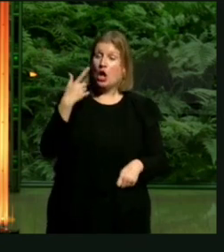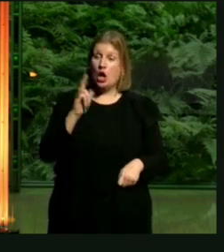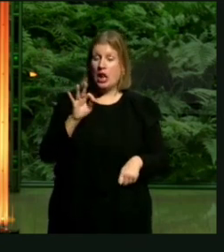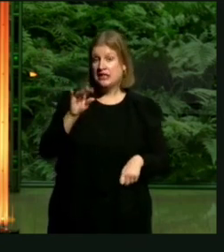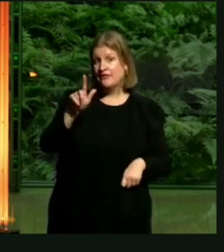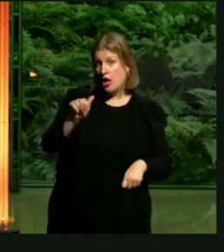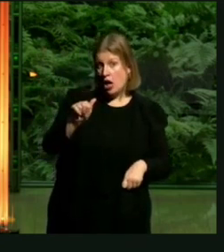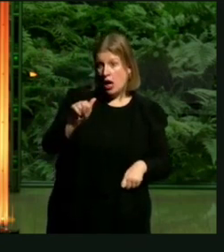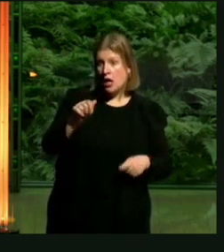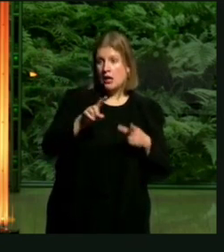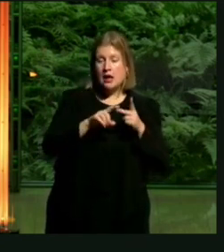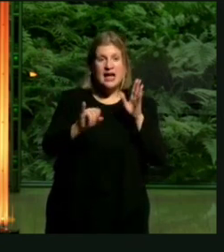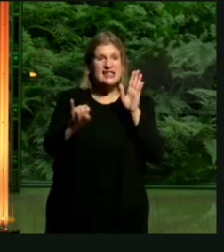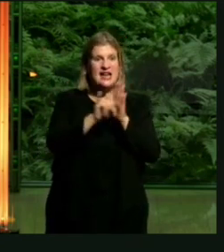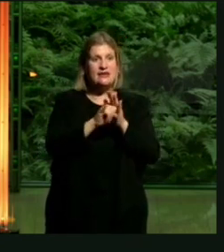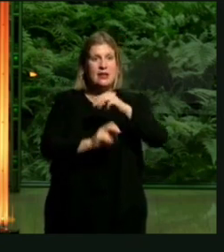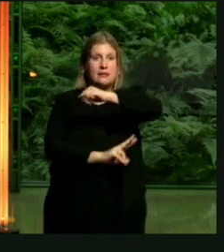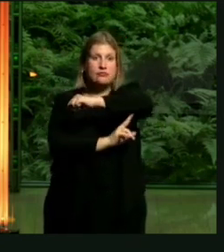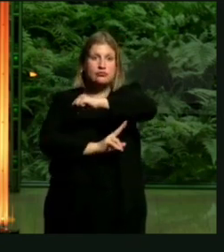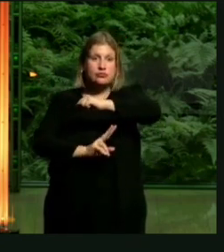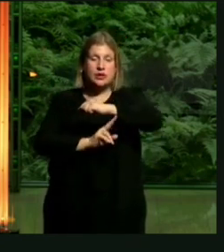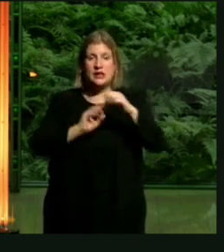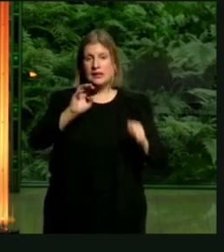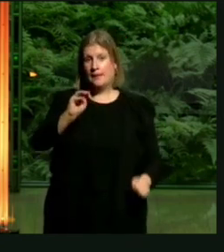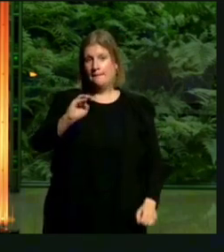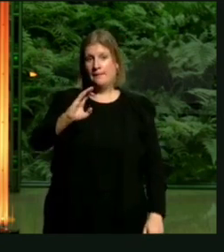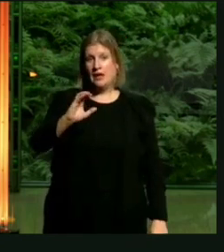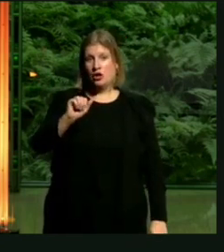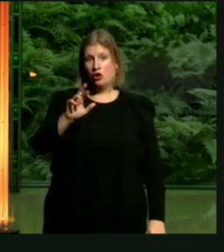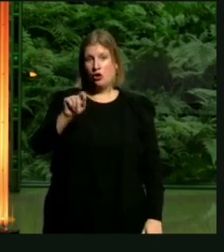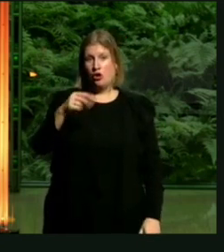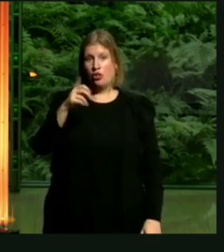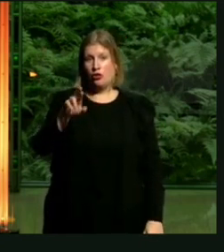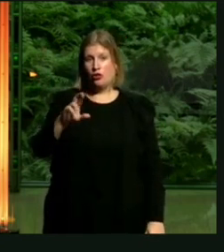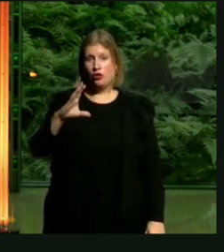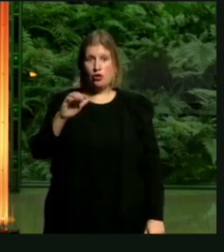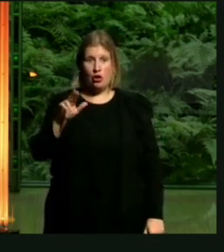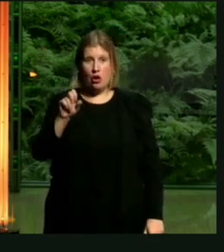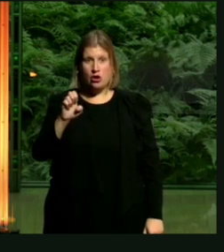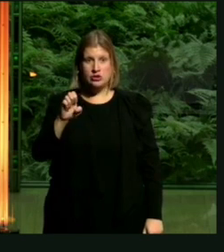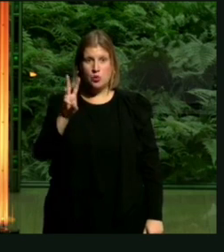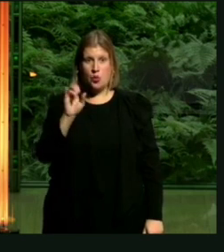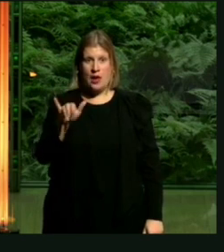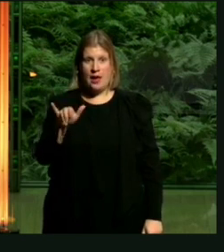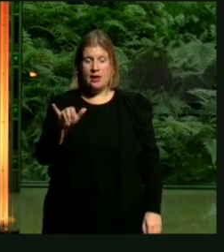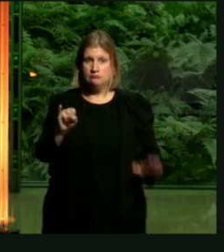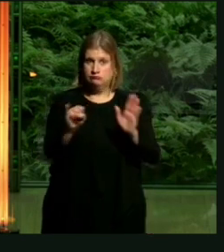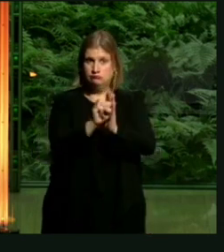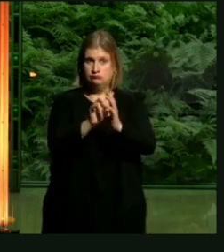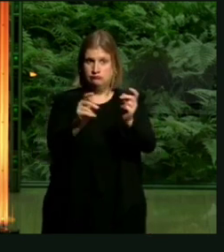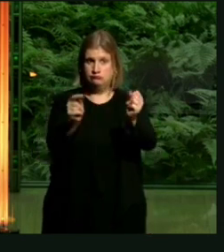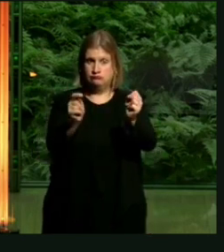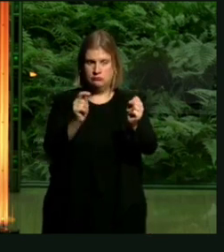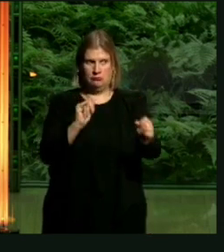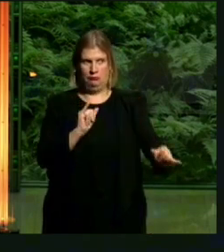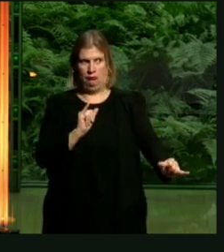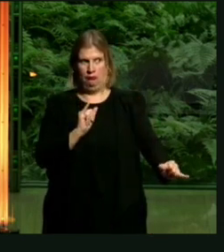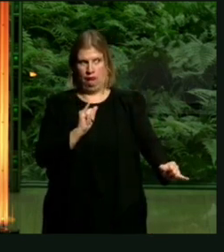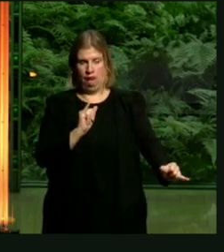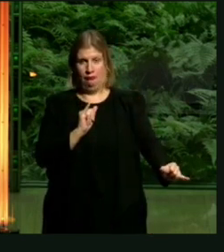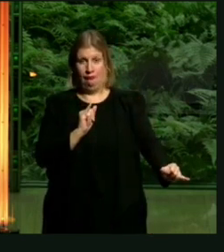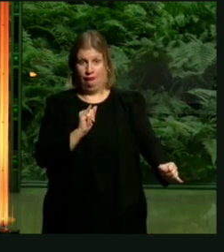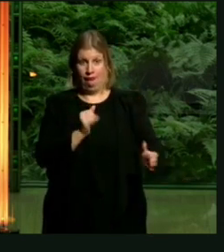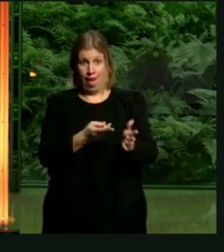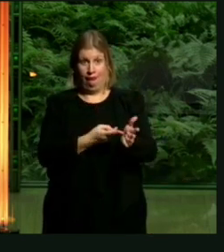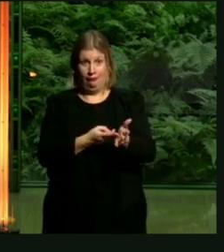then identifies the bridge as MacArthur Causeway, which is exactly where I was. And it blew my mind. I was like, wow, this thing can truly like see it. And